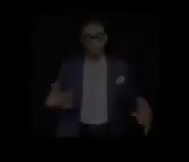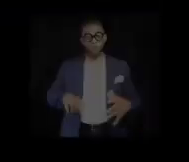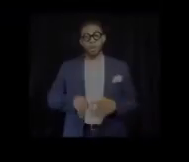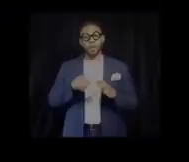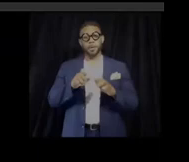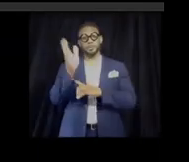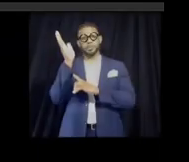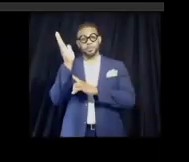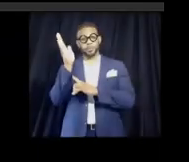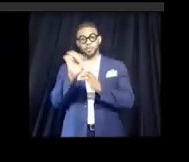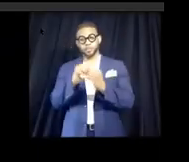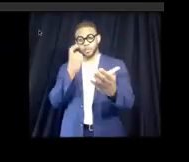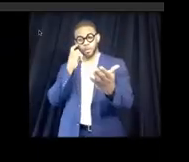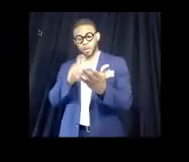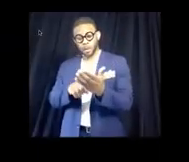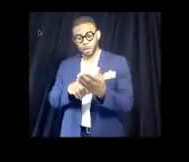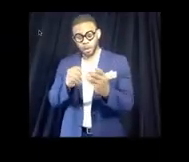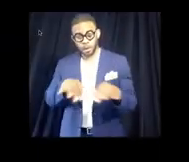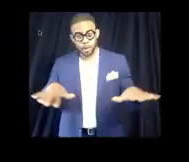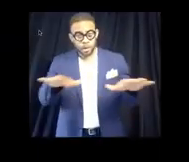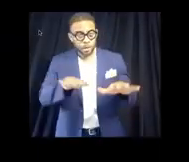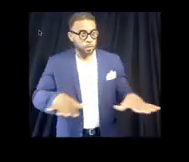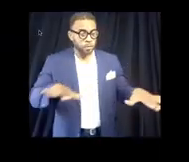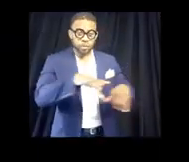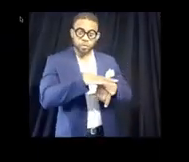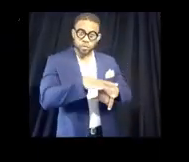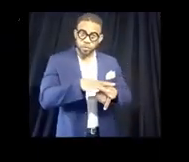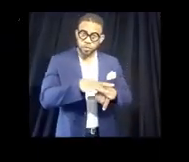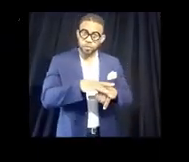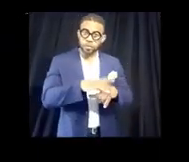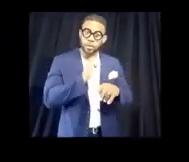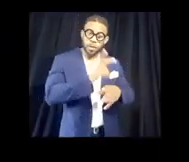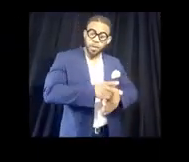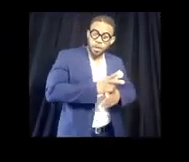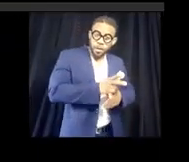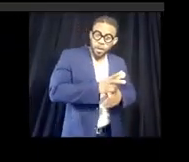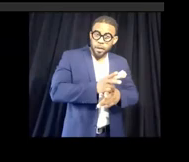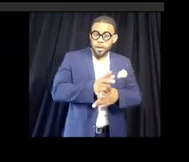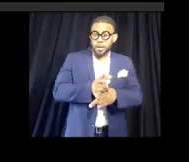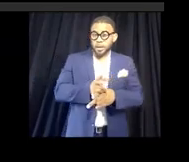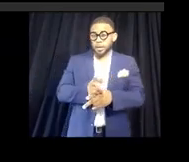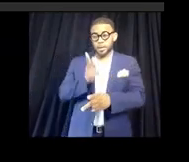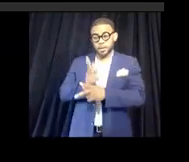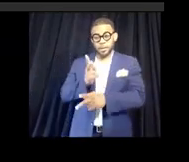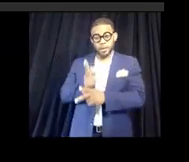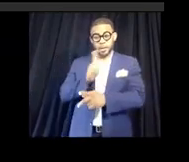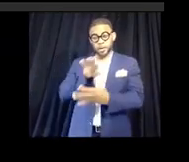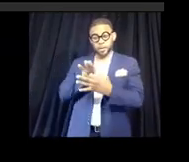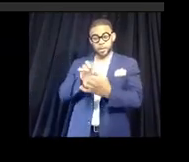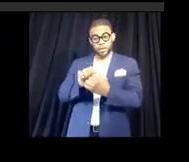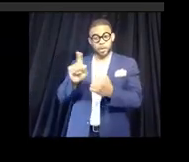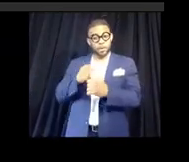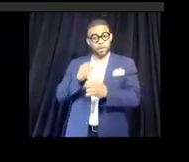We begin this presentation with acknowledgement of the lands across the earth that are cared for, nourished by, and